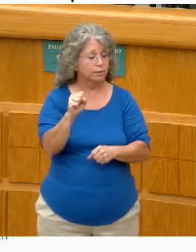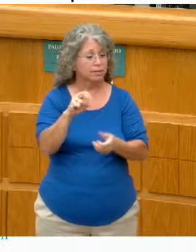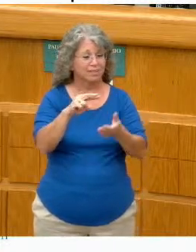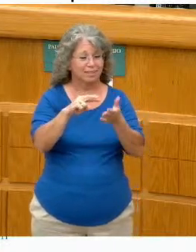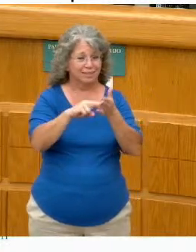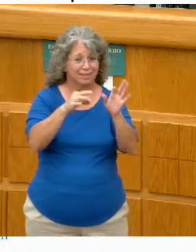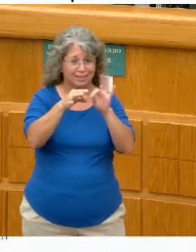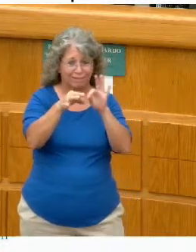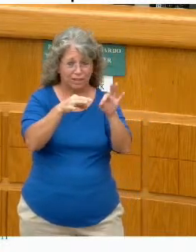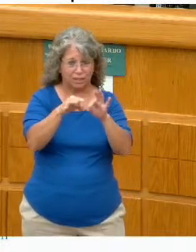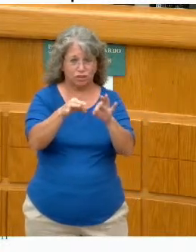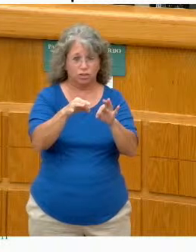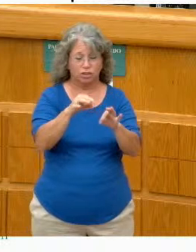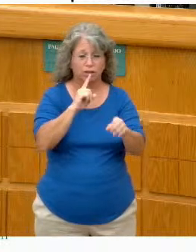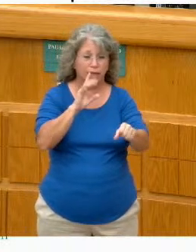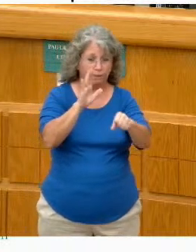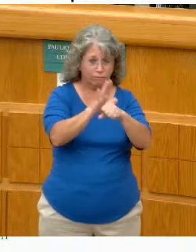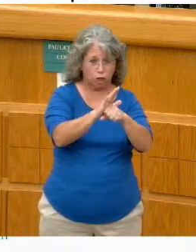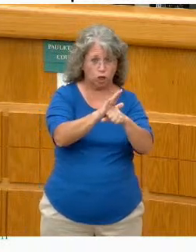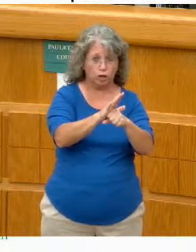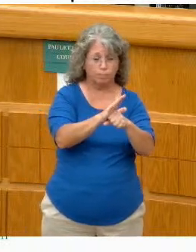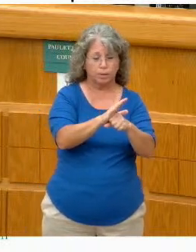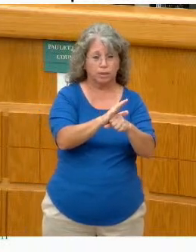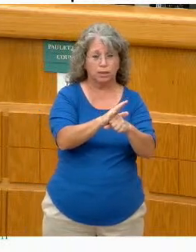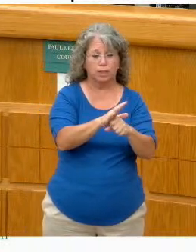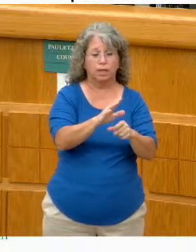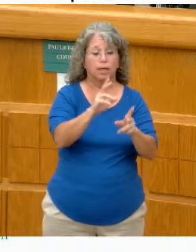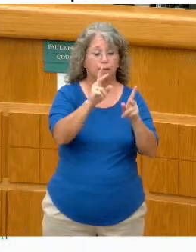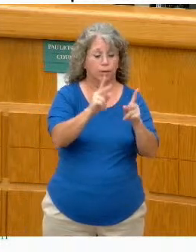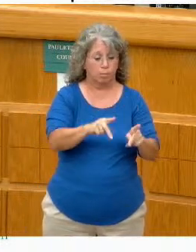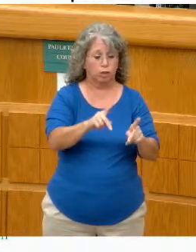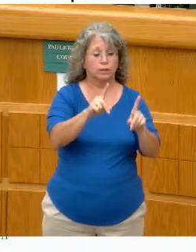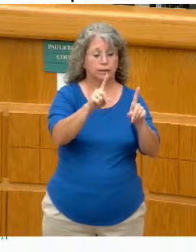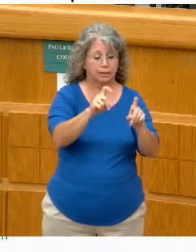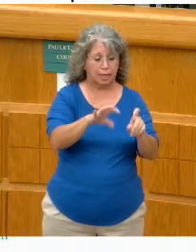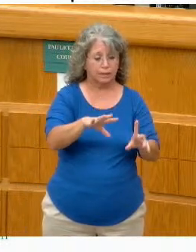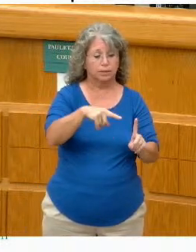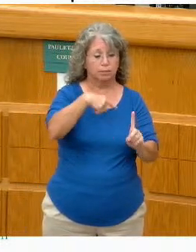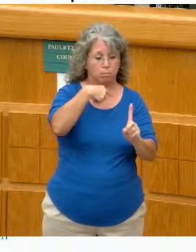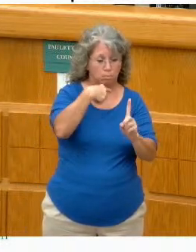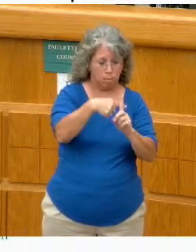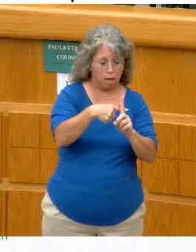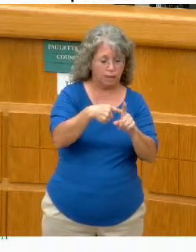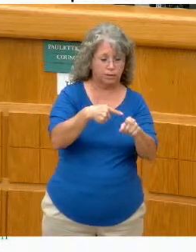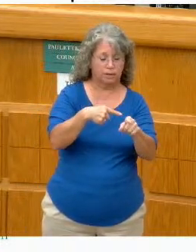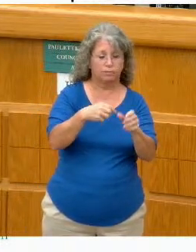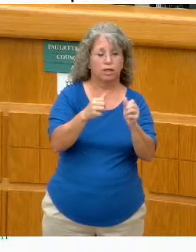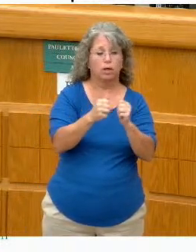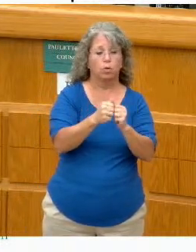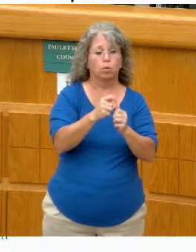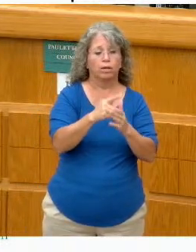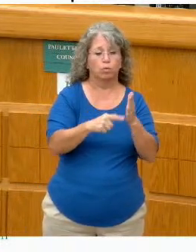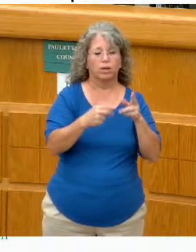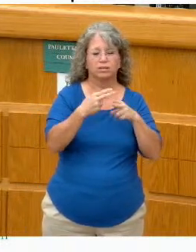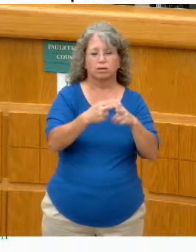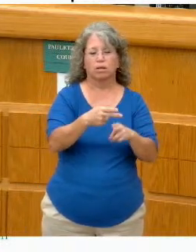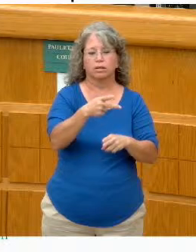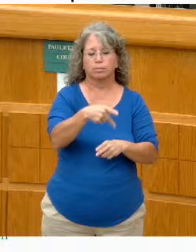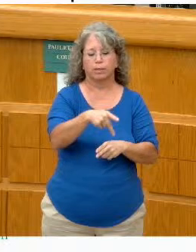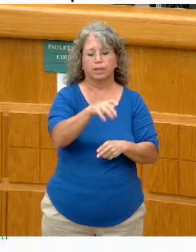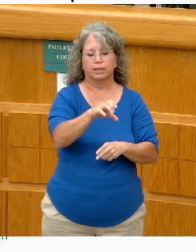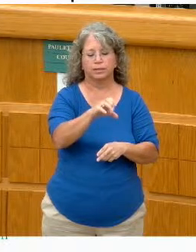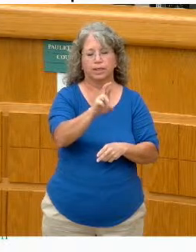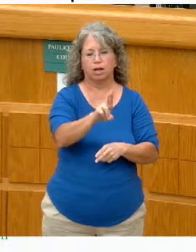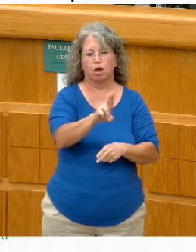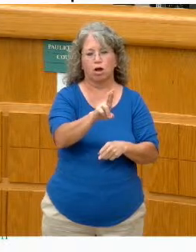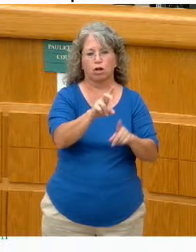confirmed is that the person who is sick tested positive with what I call a PCR test. It's the